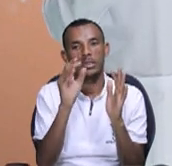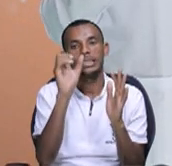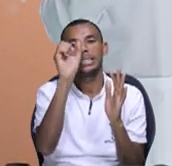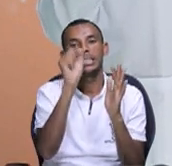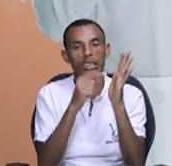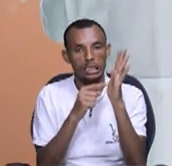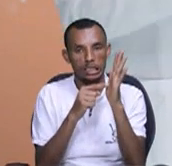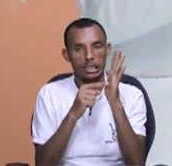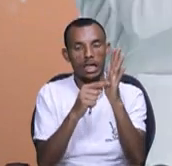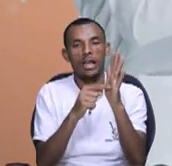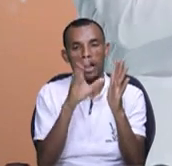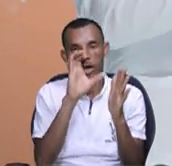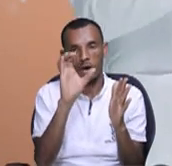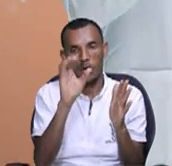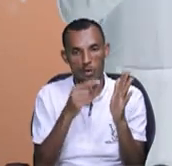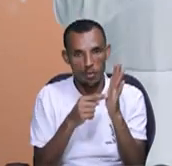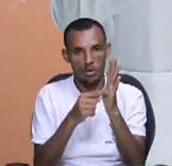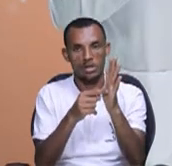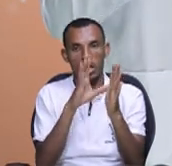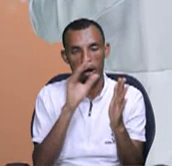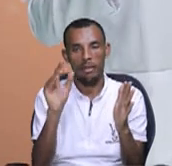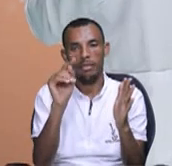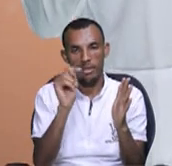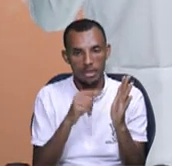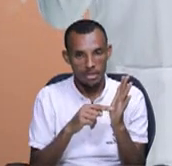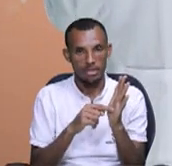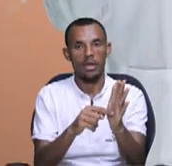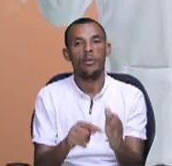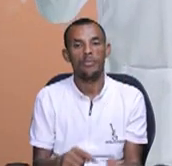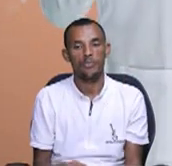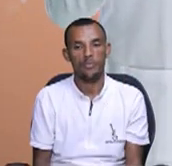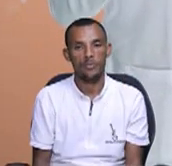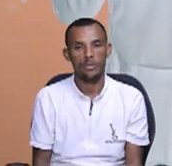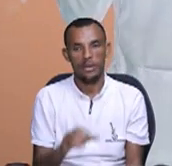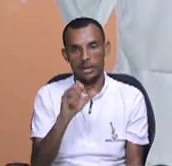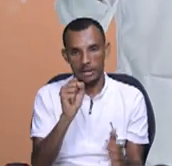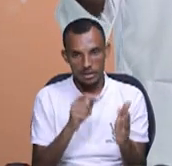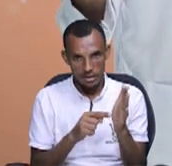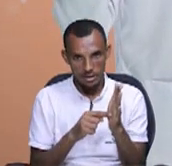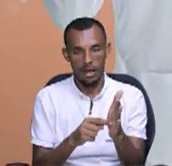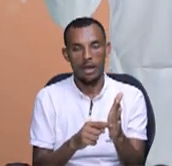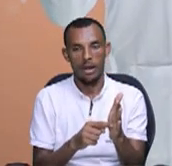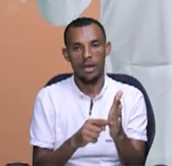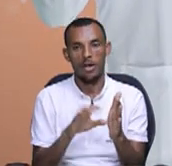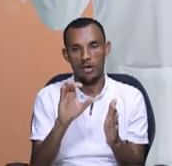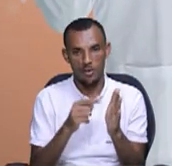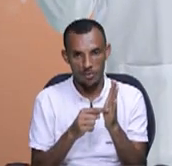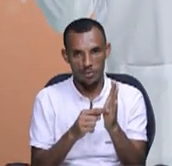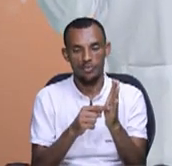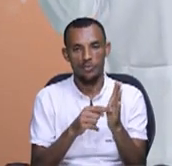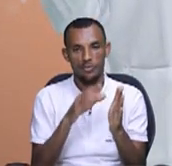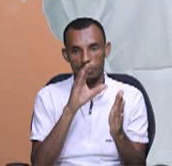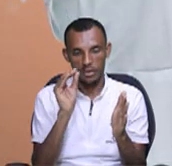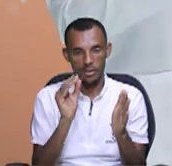sine, cos, and tan? That means the basic definition of sine, cos, and tan. This